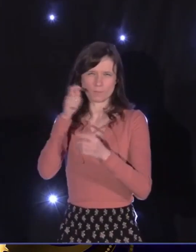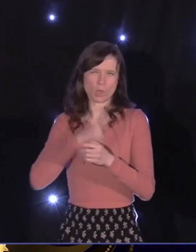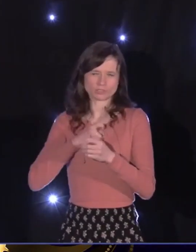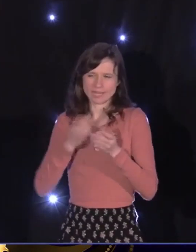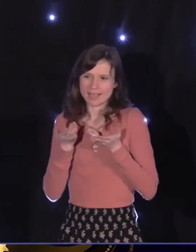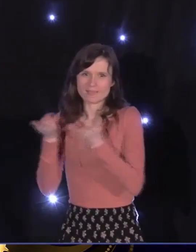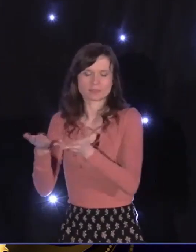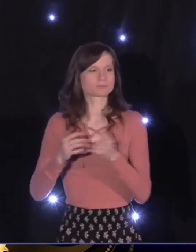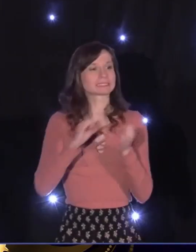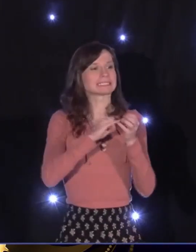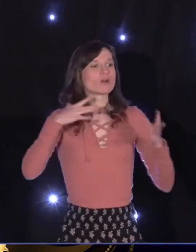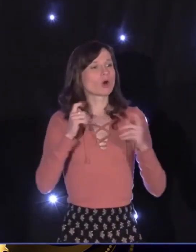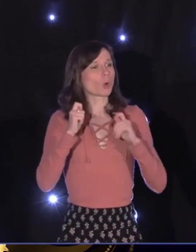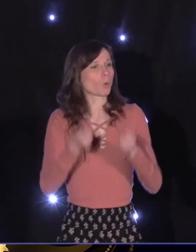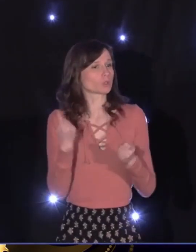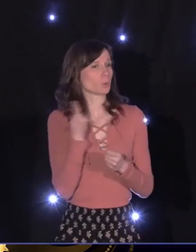the silver award.